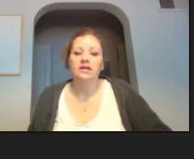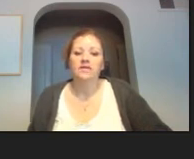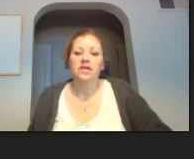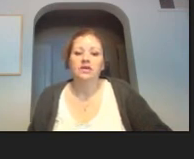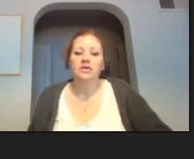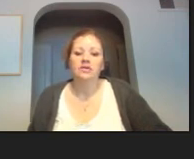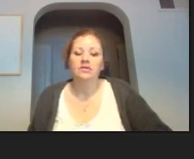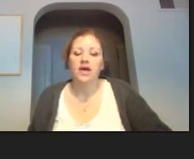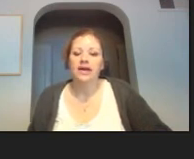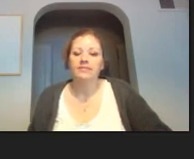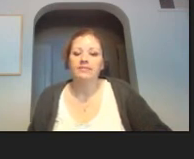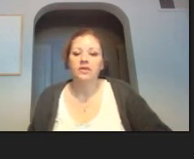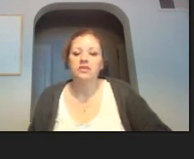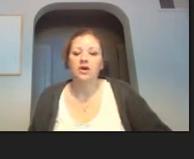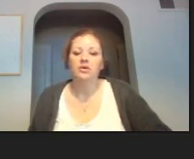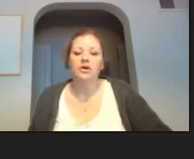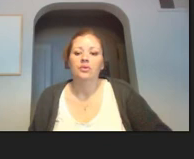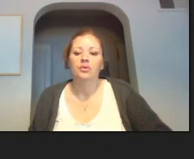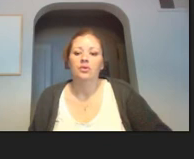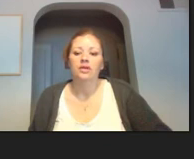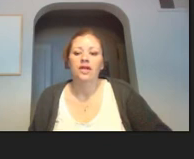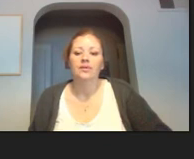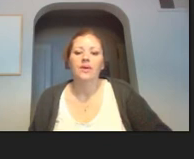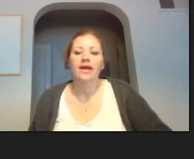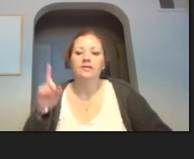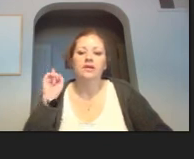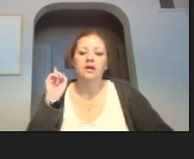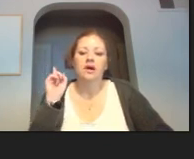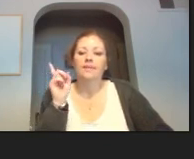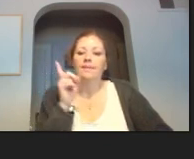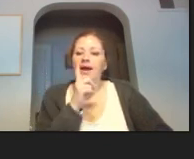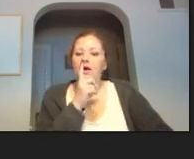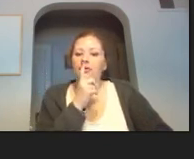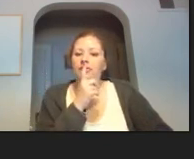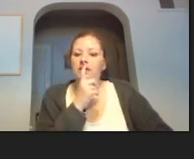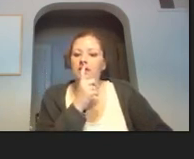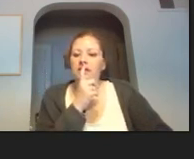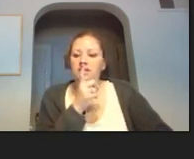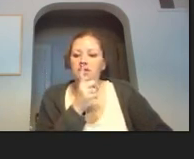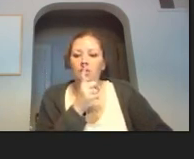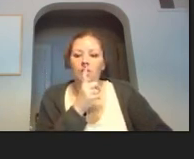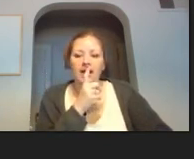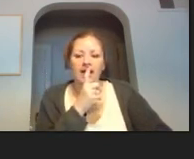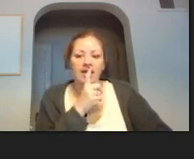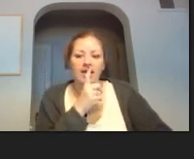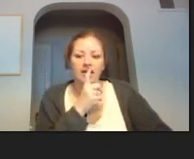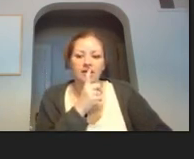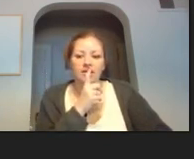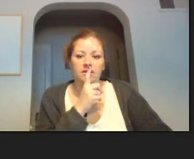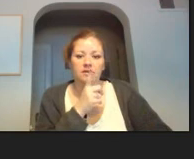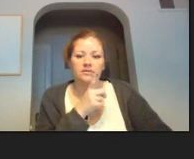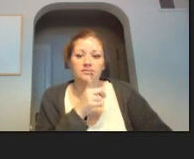daily video, okay? So, rule number 1, our mouth is